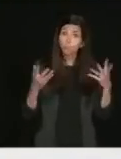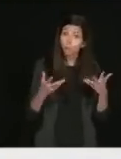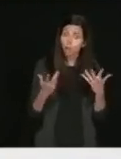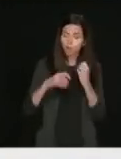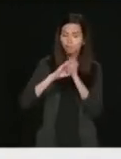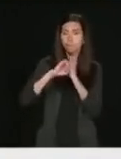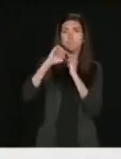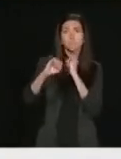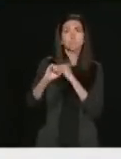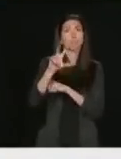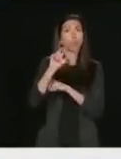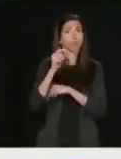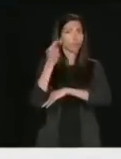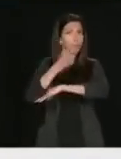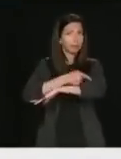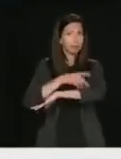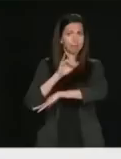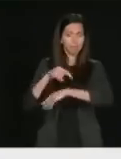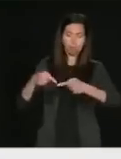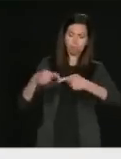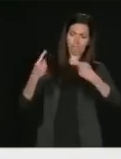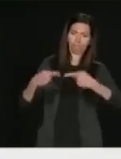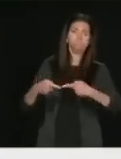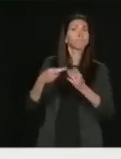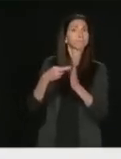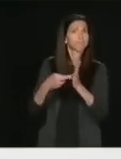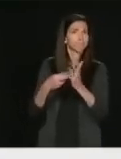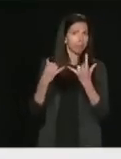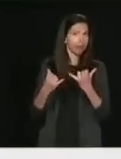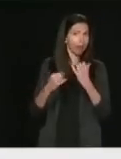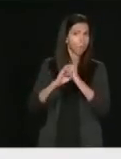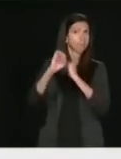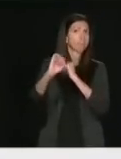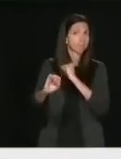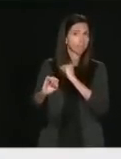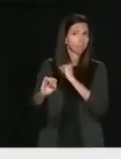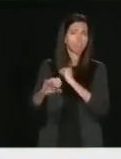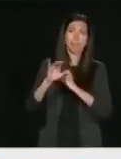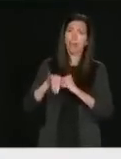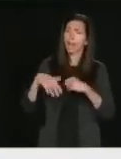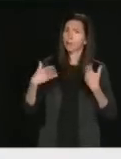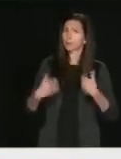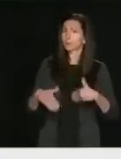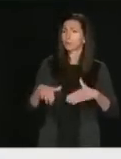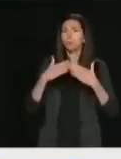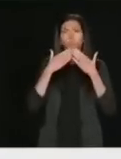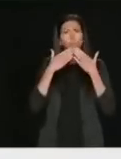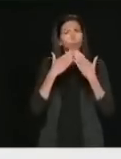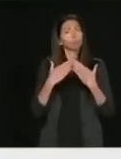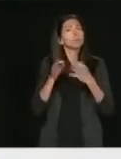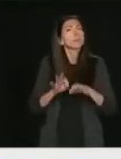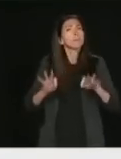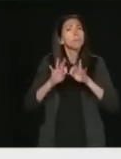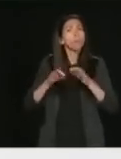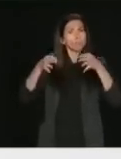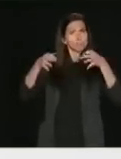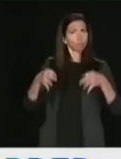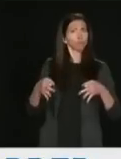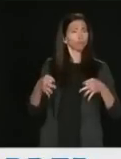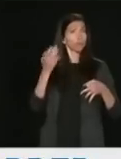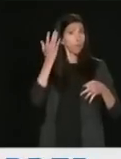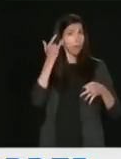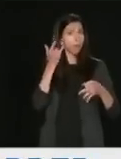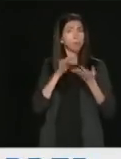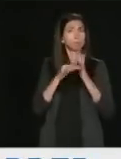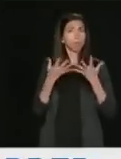current measures in place along the border. This is an important decision that will keep people in both of our countries